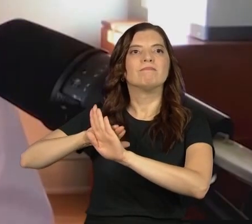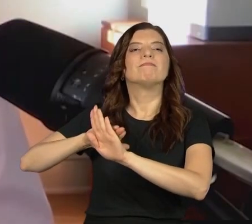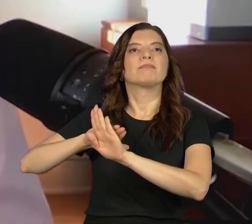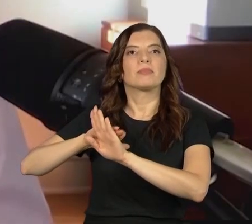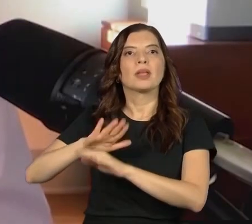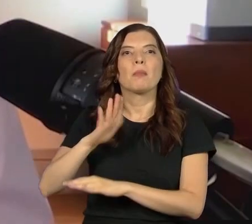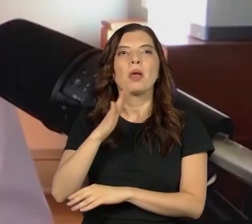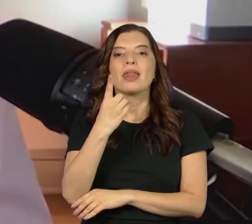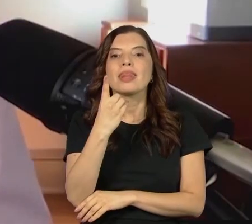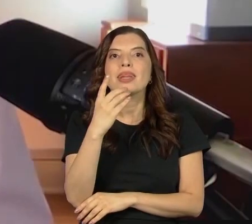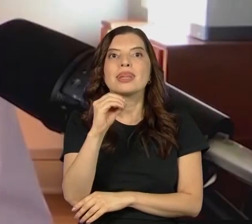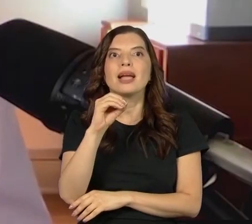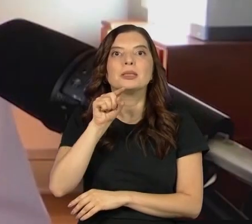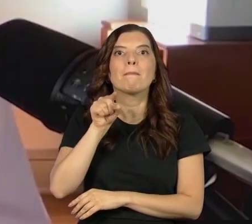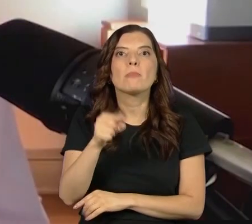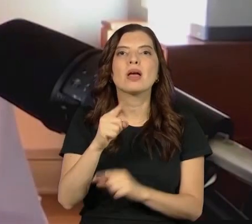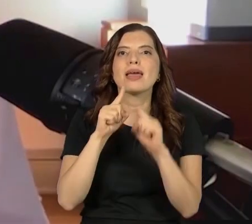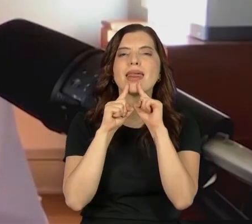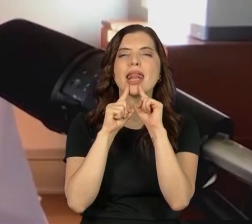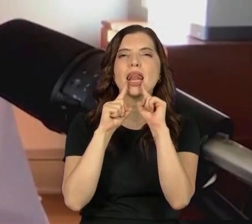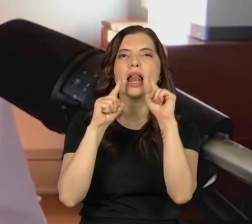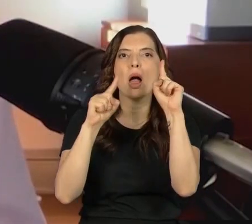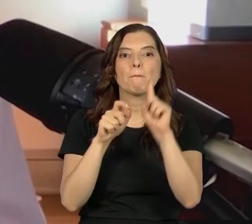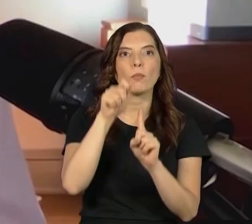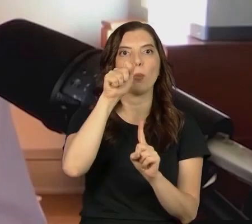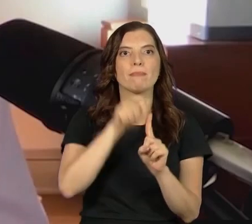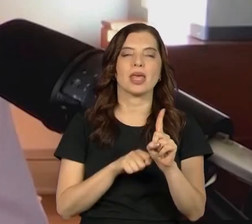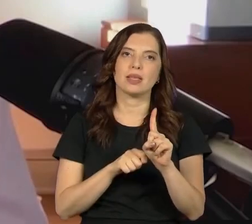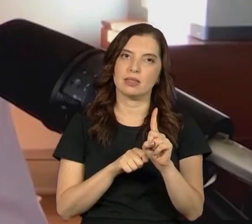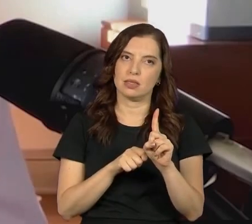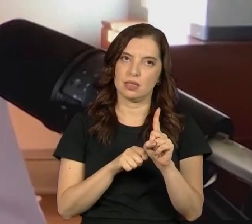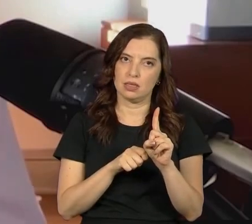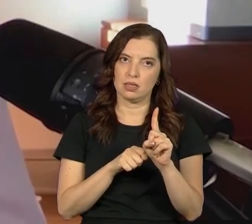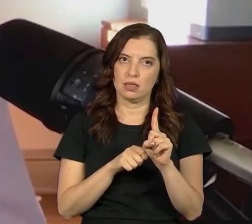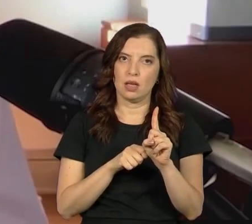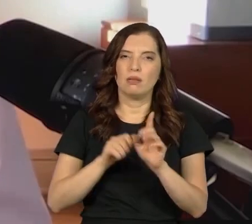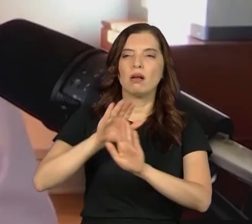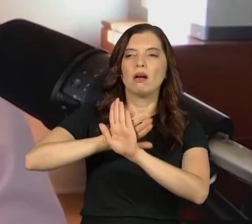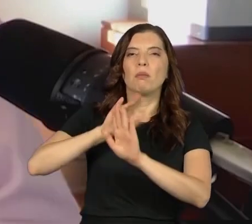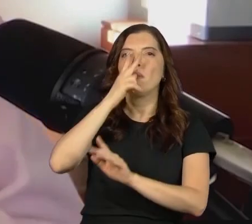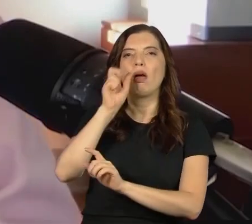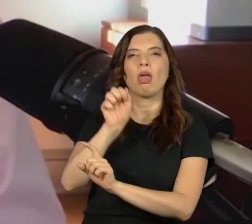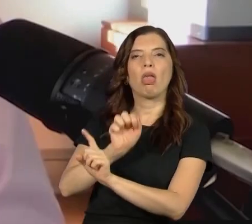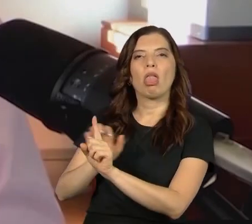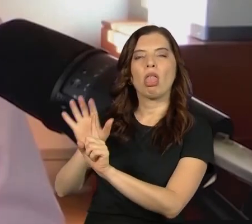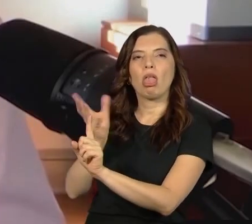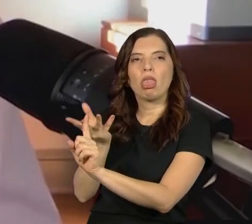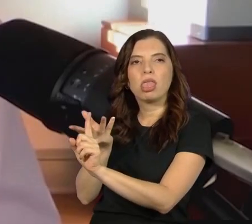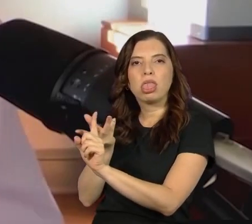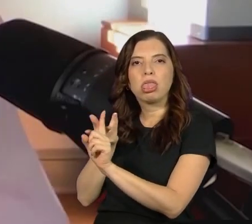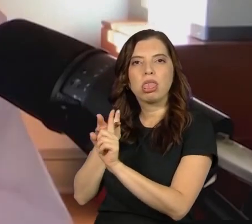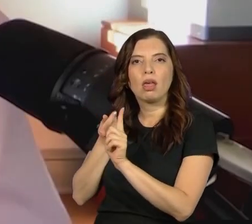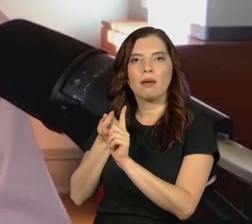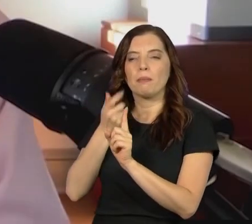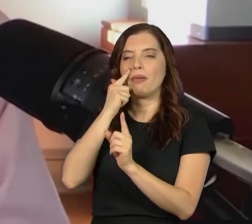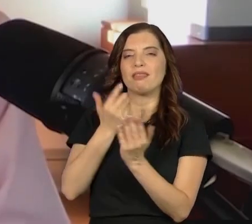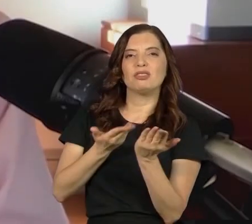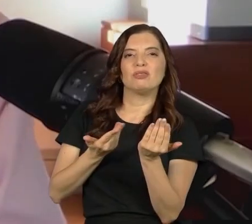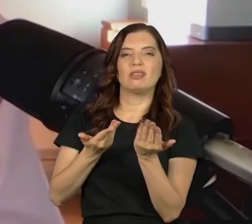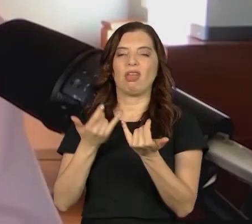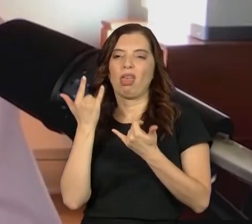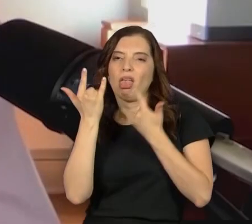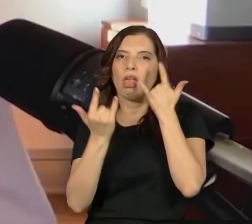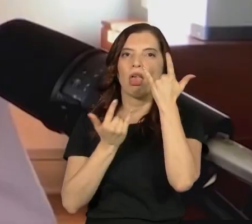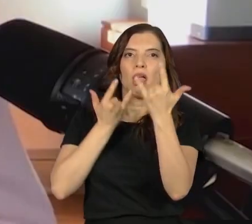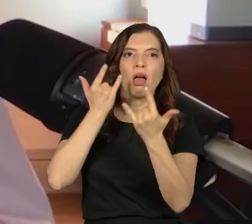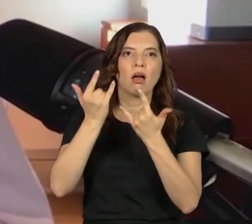out they get 10,000 complaints a month of sextortion, where someone pretends to be a sexy young